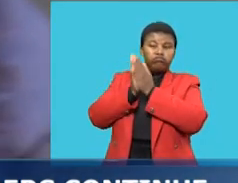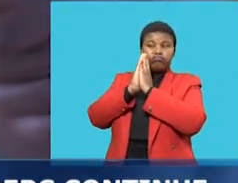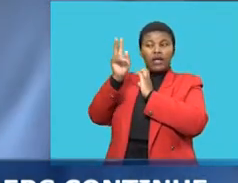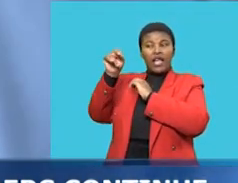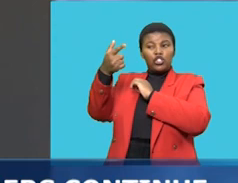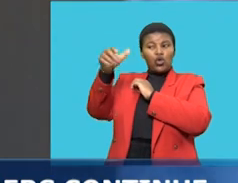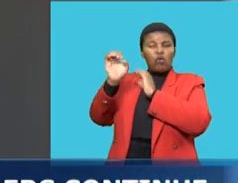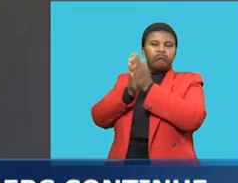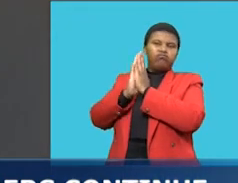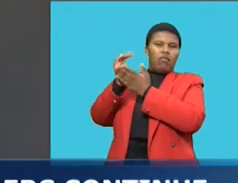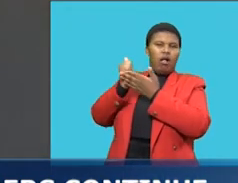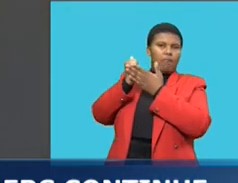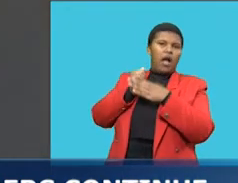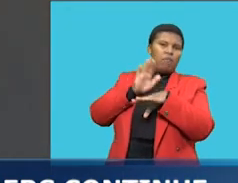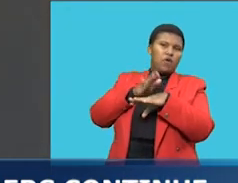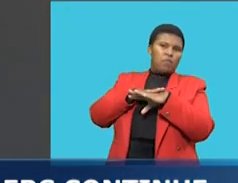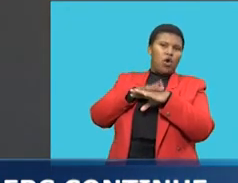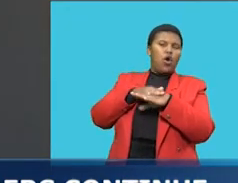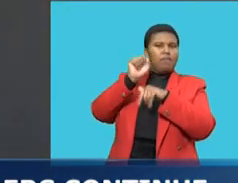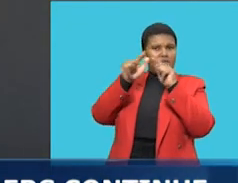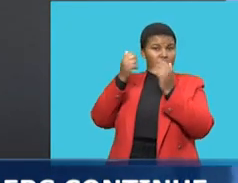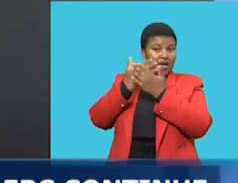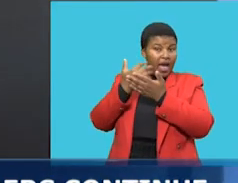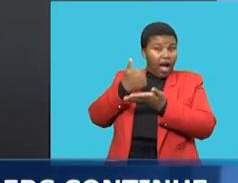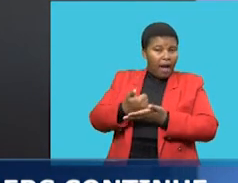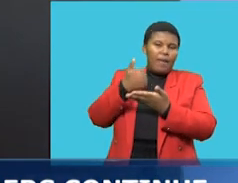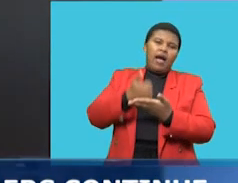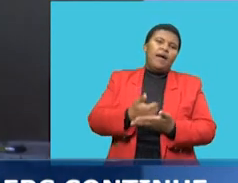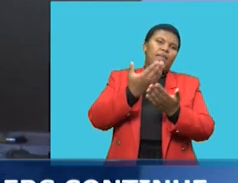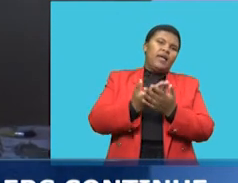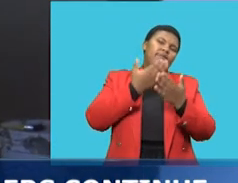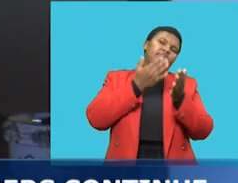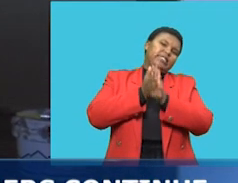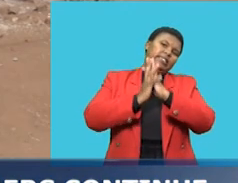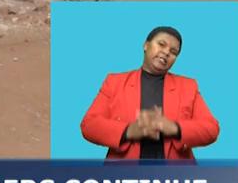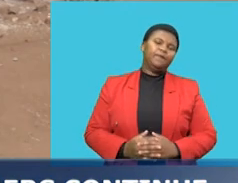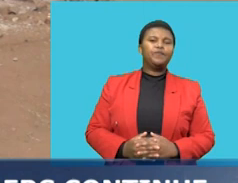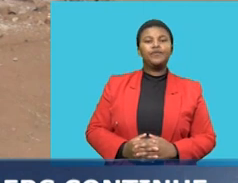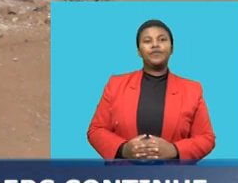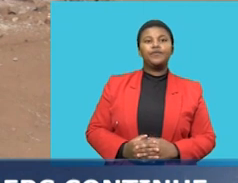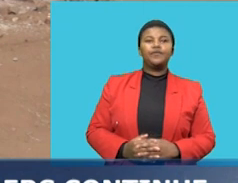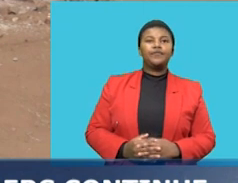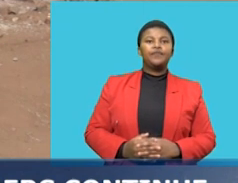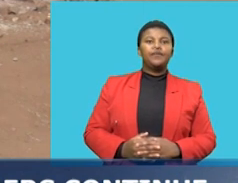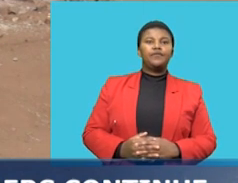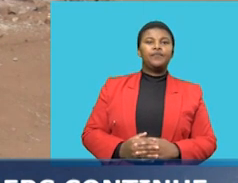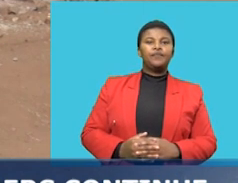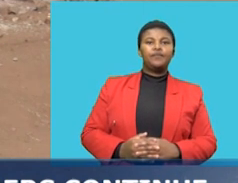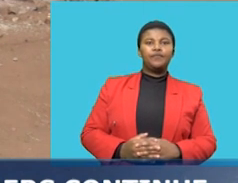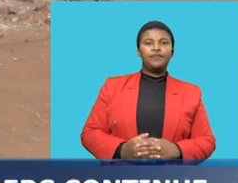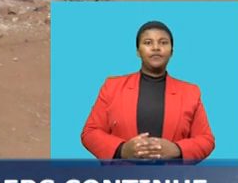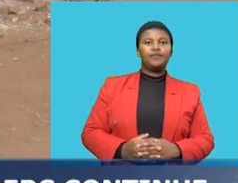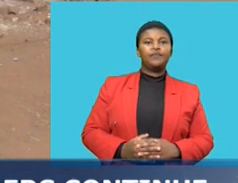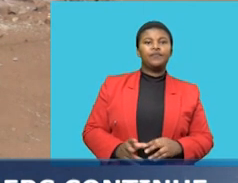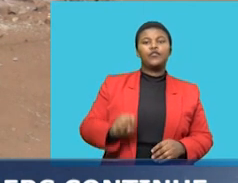amaziko. Nabanye abantu ukuba banikele ngako oko banako. So we are asking to any donors